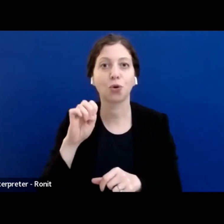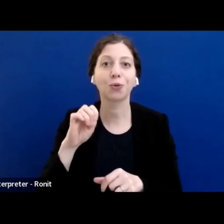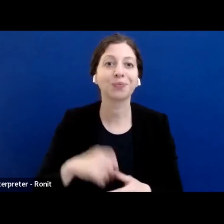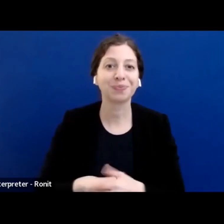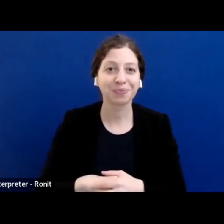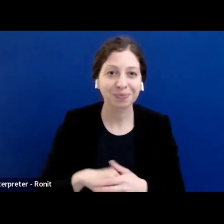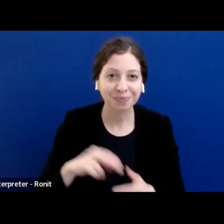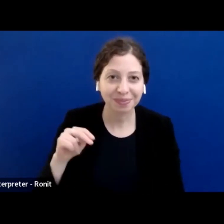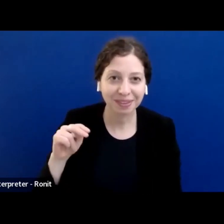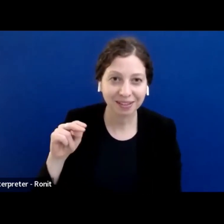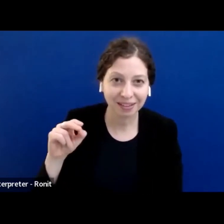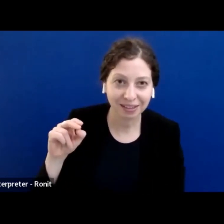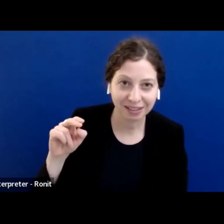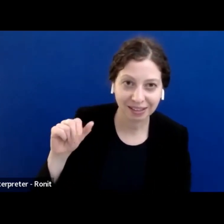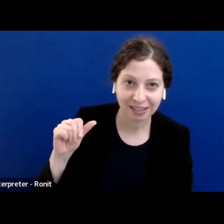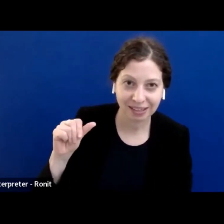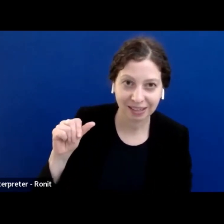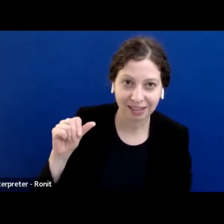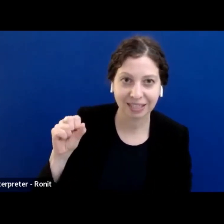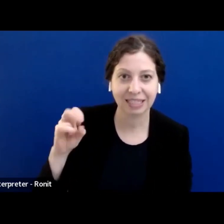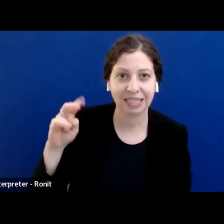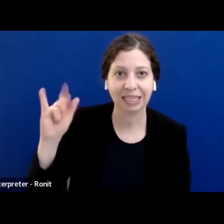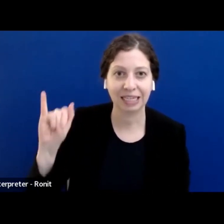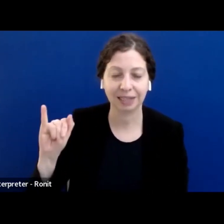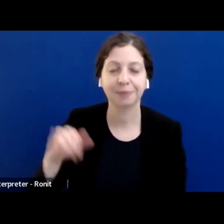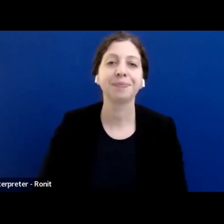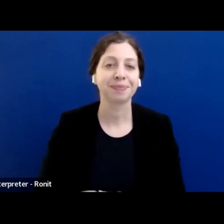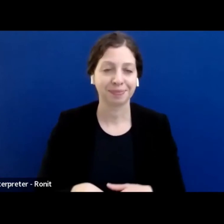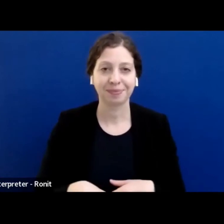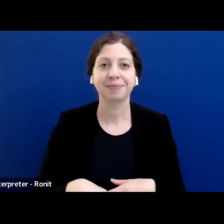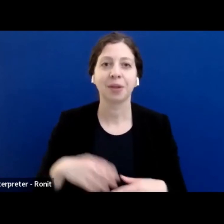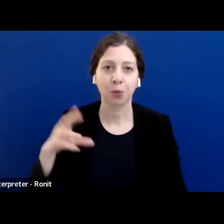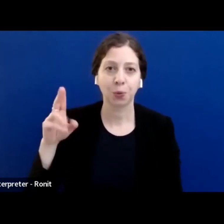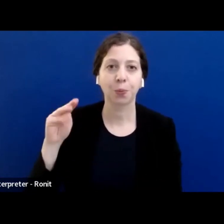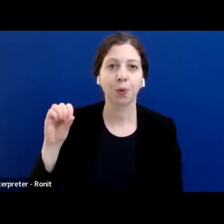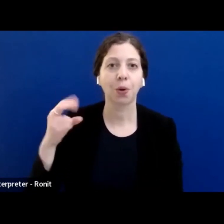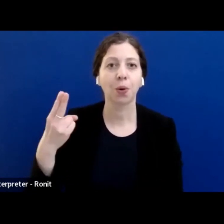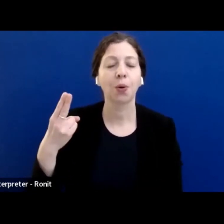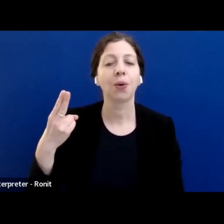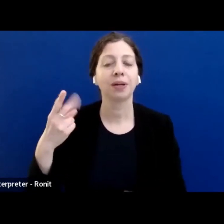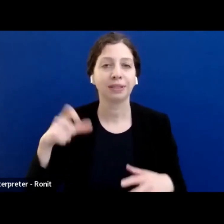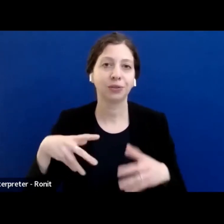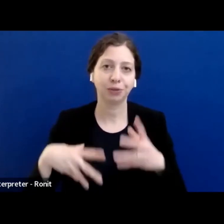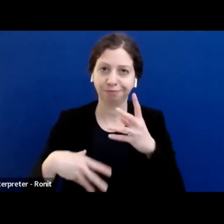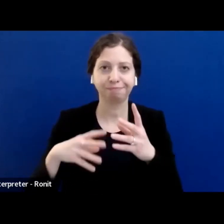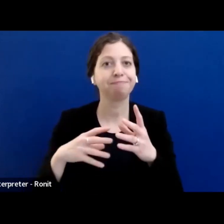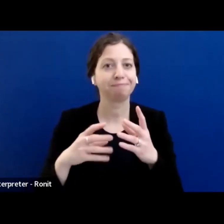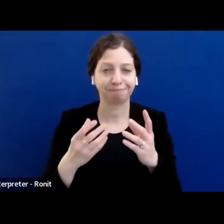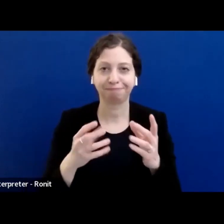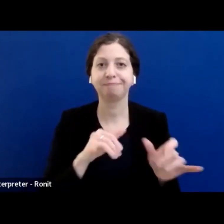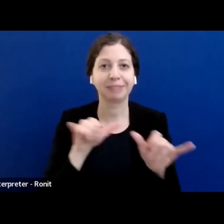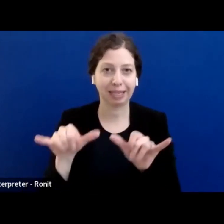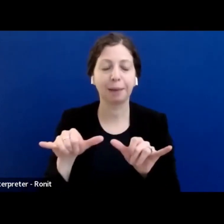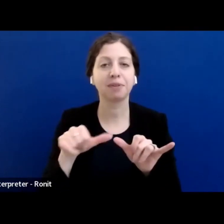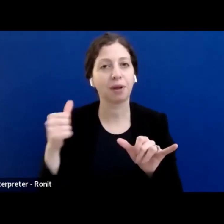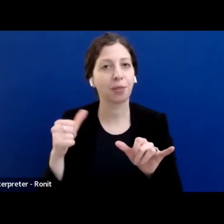Thanks, Rebecca, and good afternoon, everyone. I'm Nisini Umo, and I have to echo some of the other panelists and say that it's a